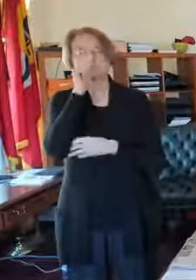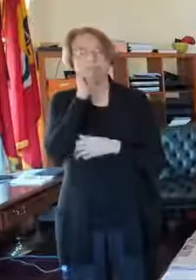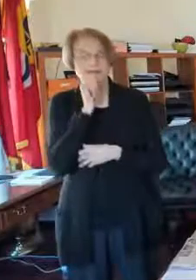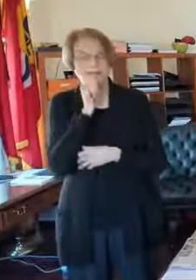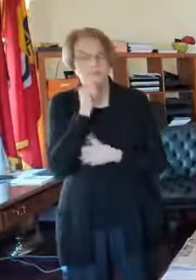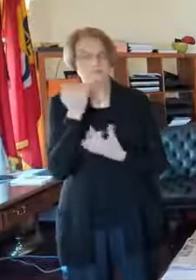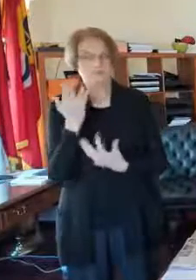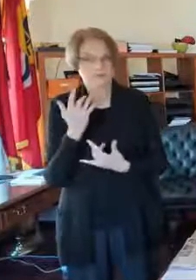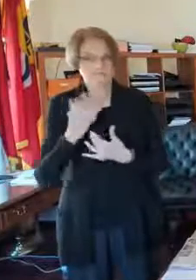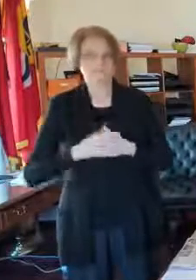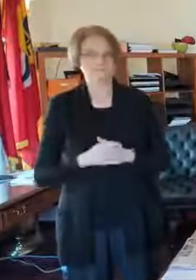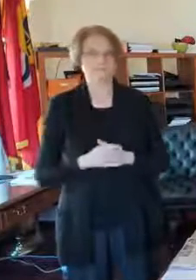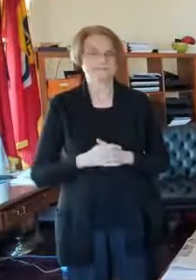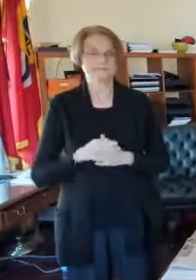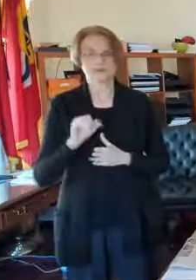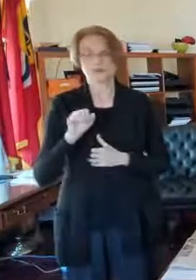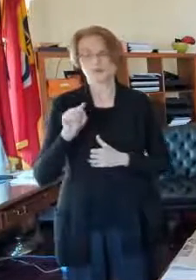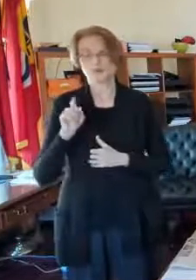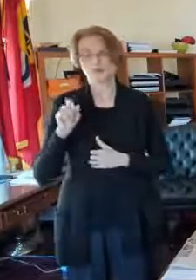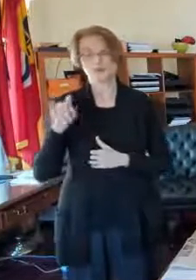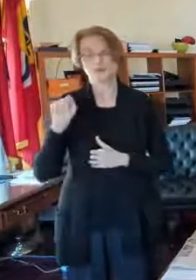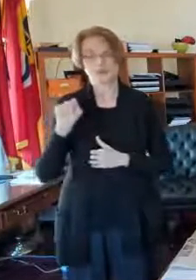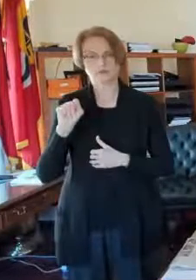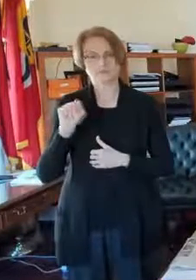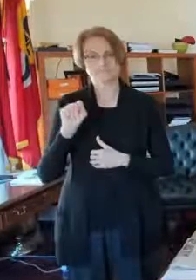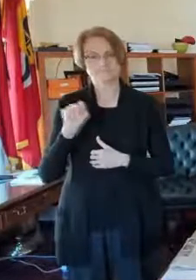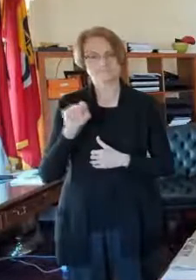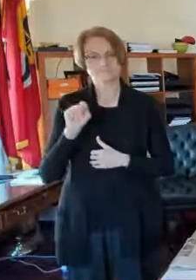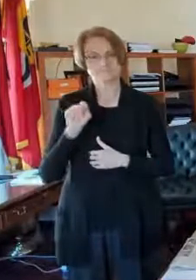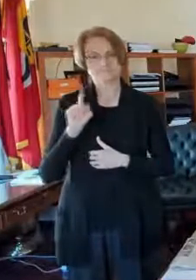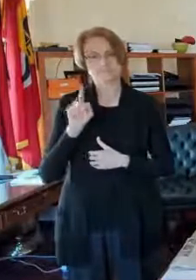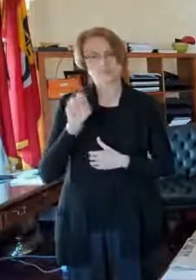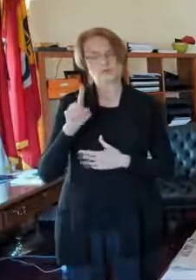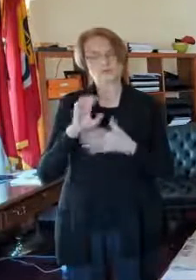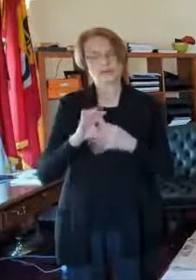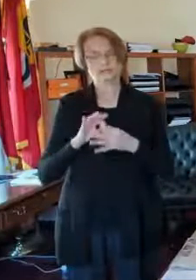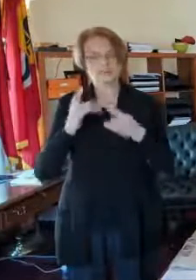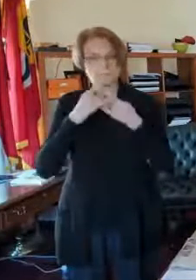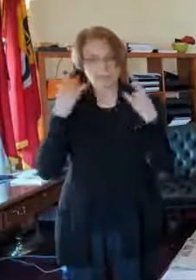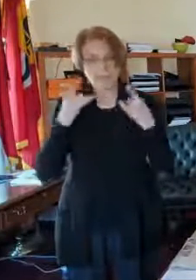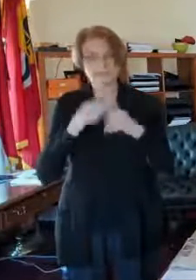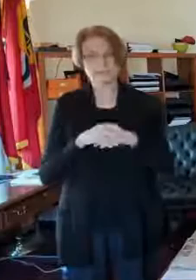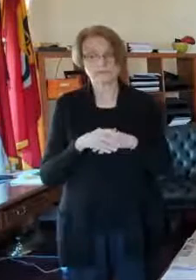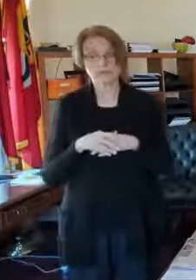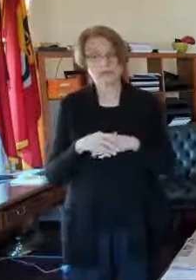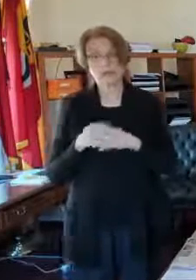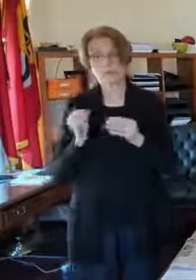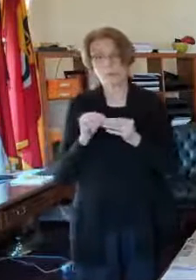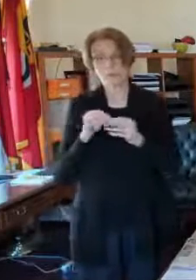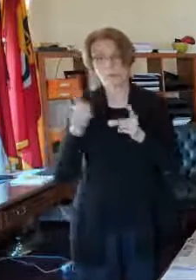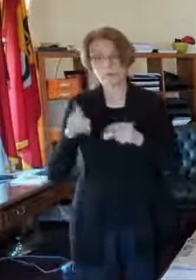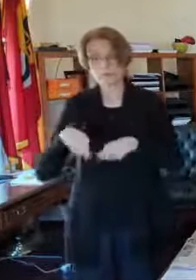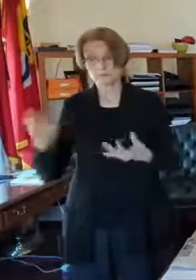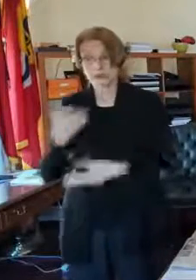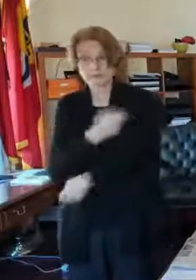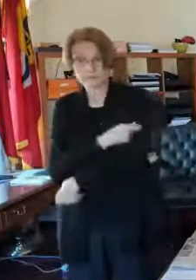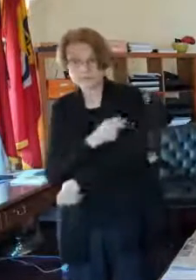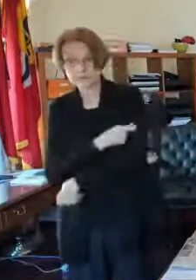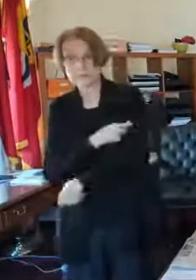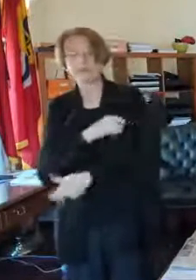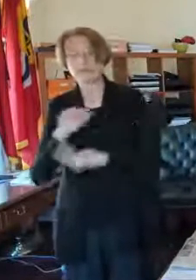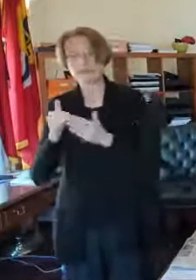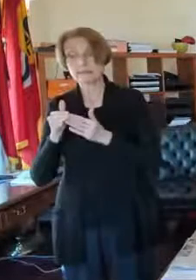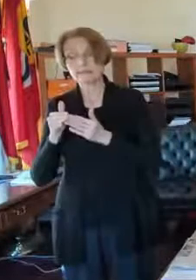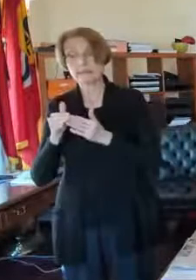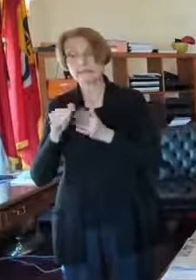patience. Stewart's question has to do with masks, Mayor. As vaccinations continue to ramp up in the city, the state, and